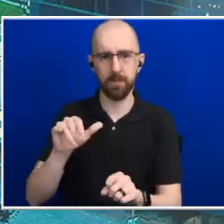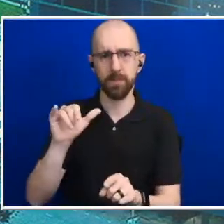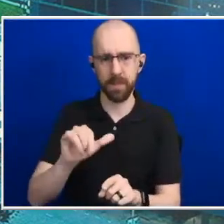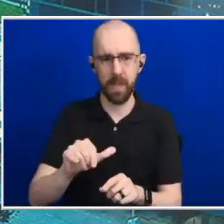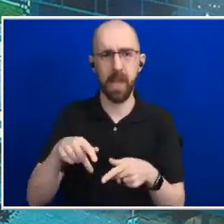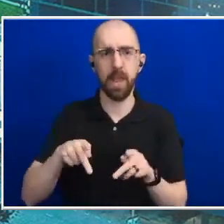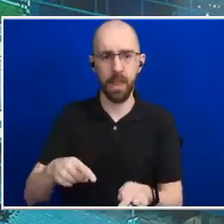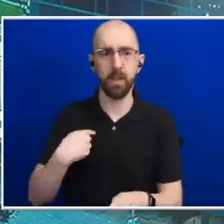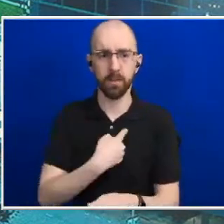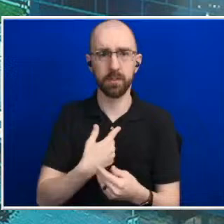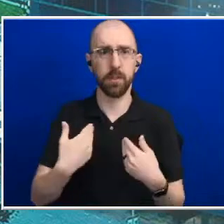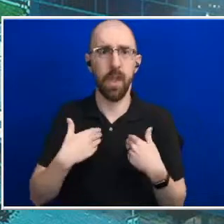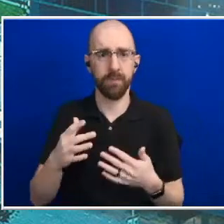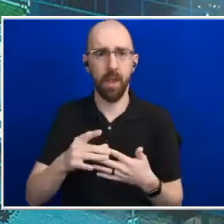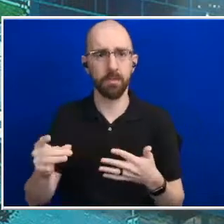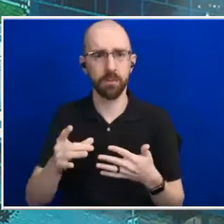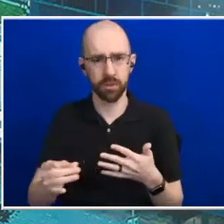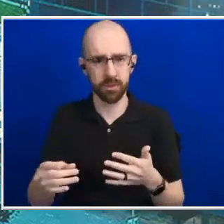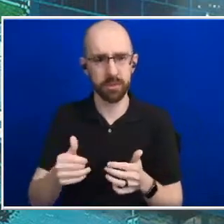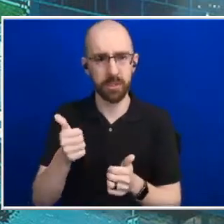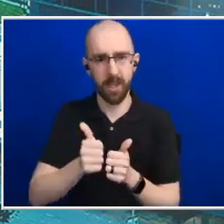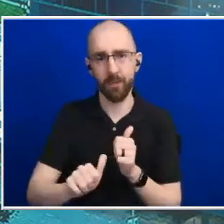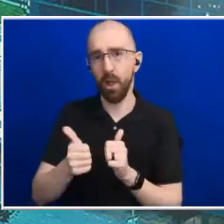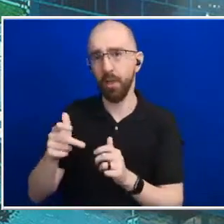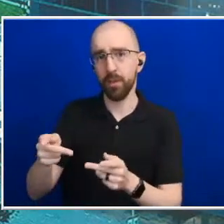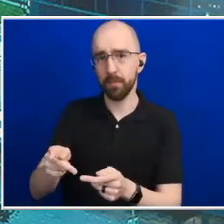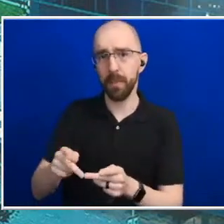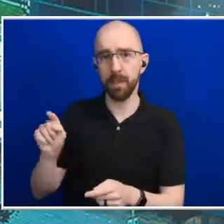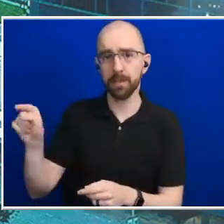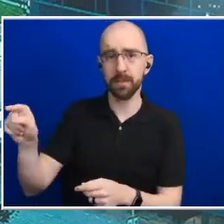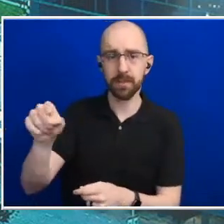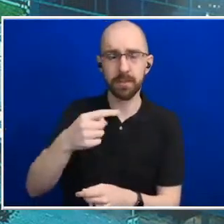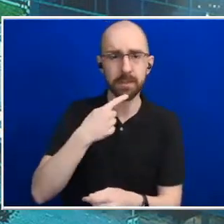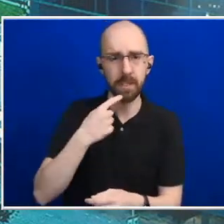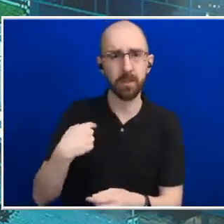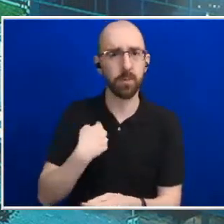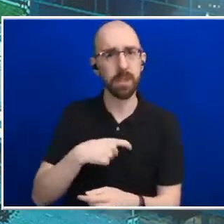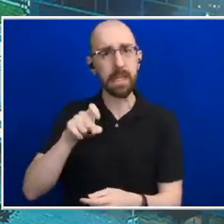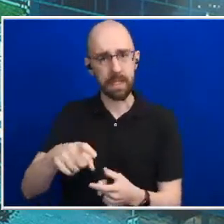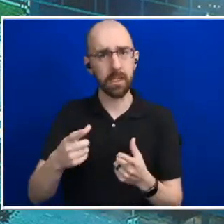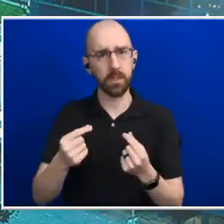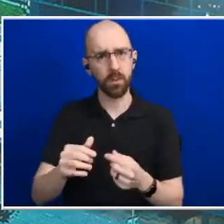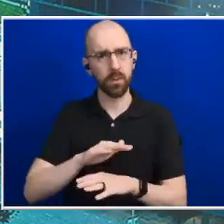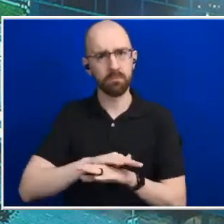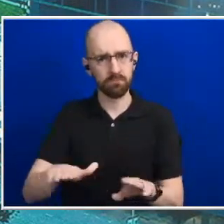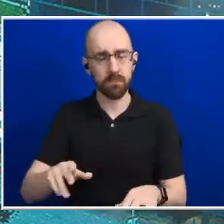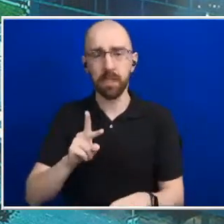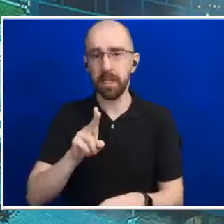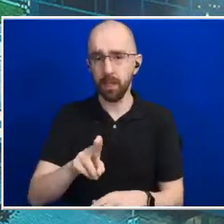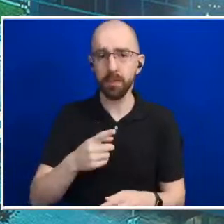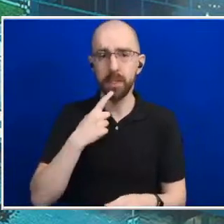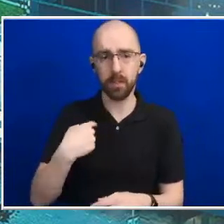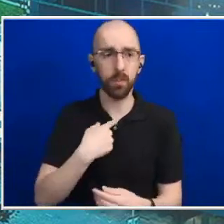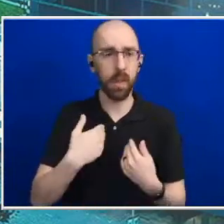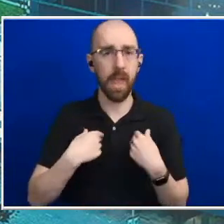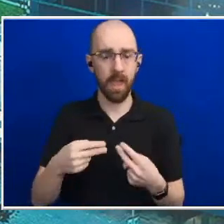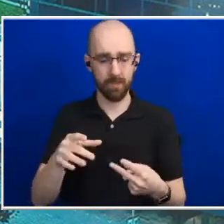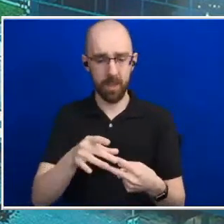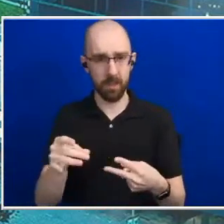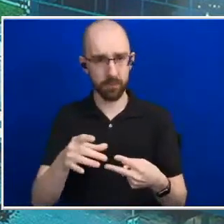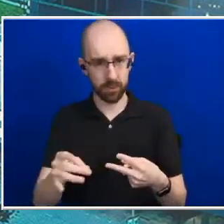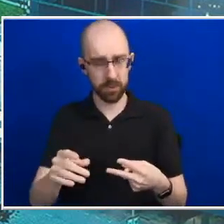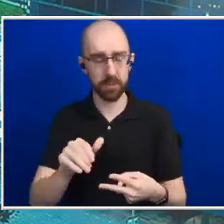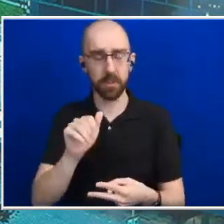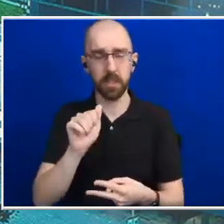options. Every other place that we went to said, this is what we need to do. And KU said, we have 2 different options. We can save